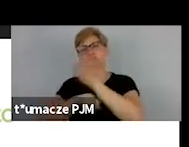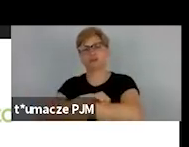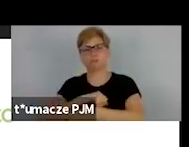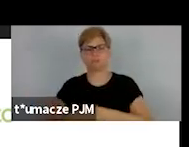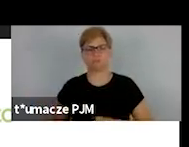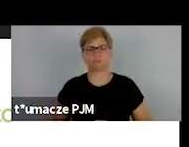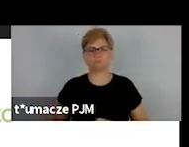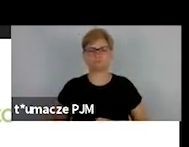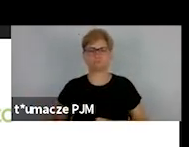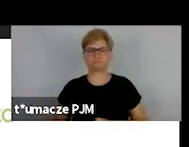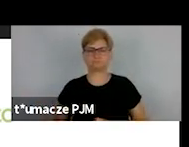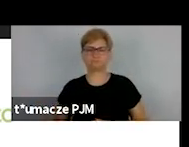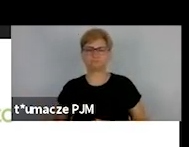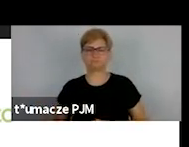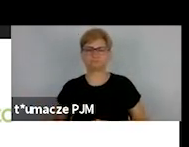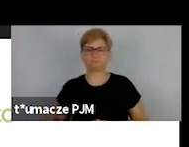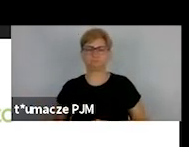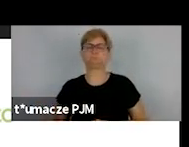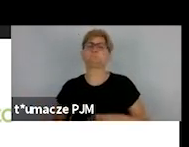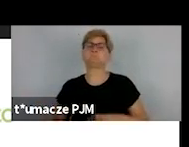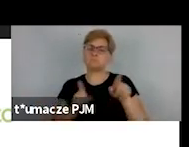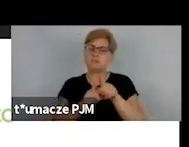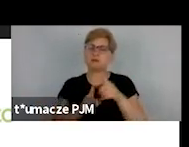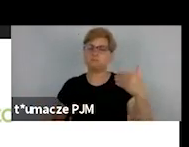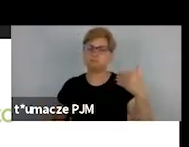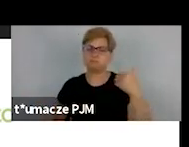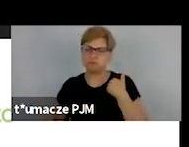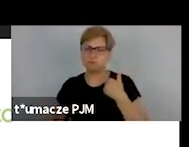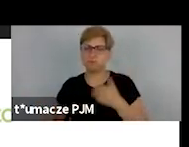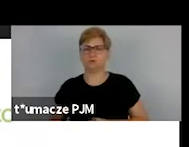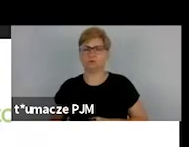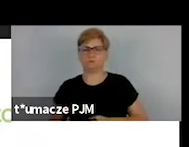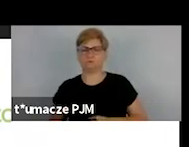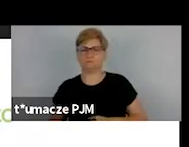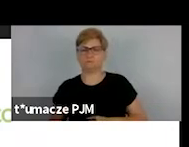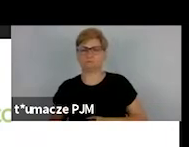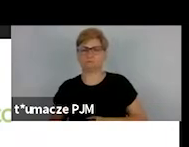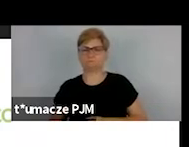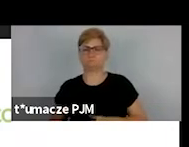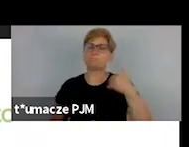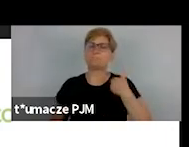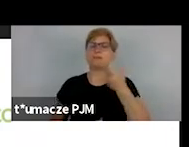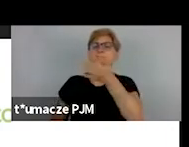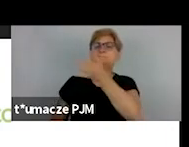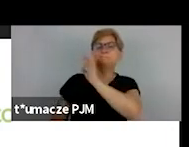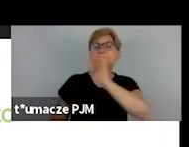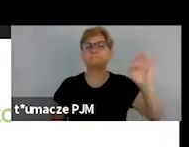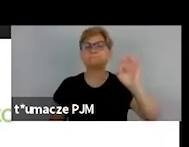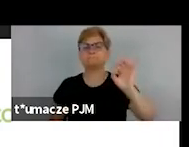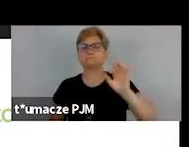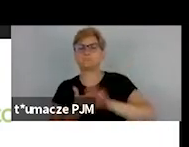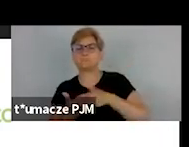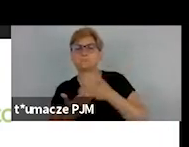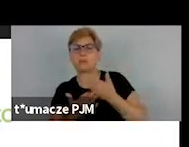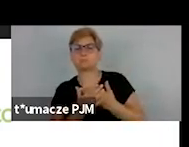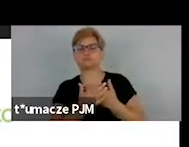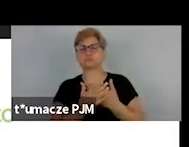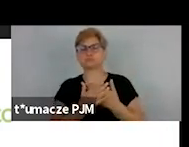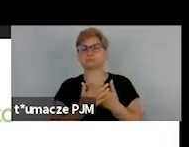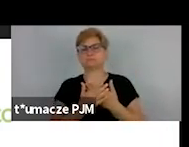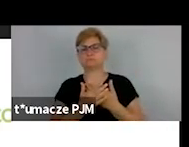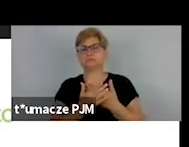for fathers, for men in relationships with women who had experienced violence. And we developed a whole series of